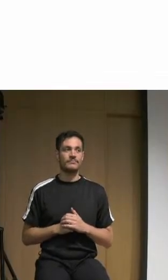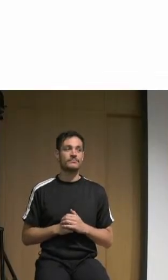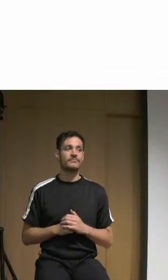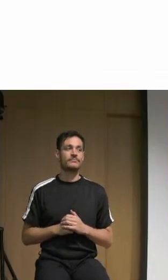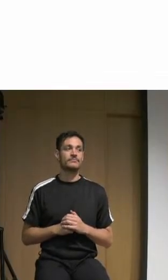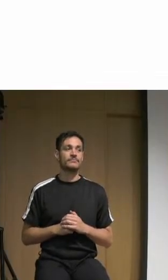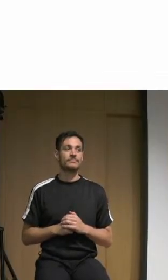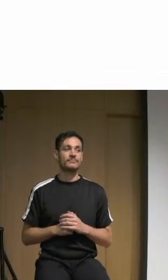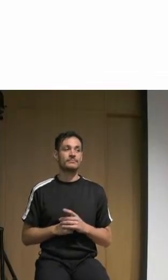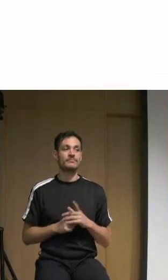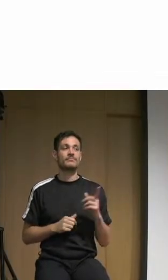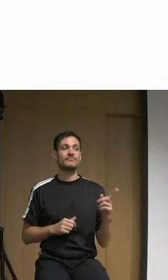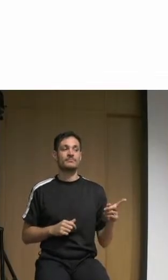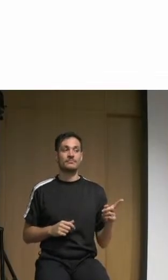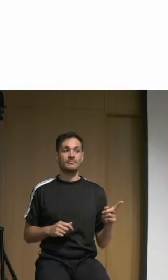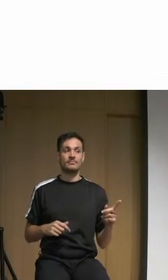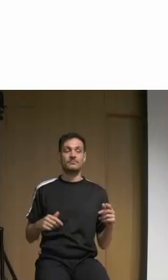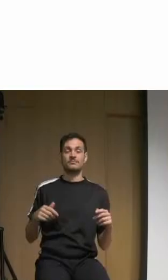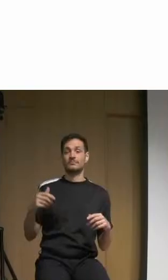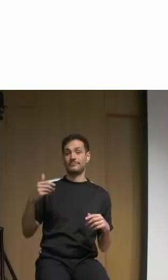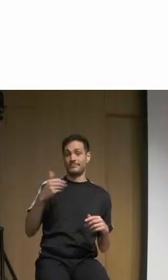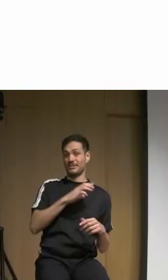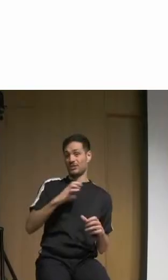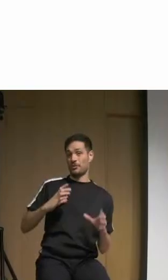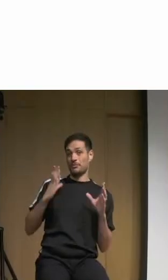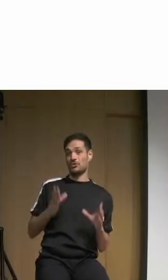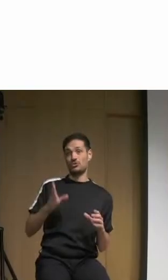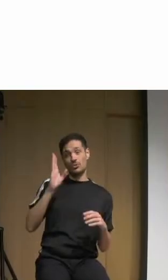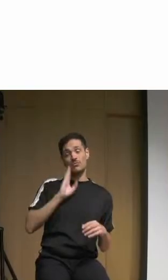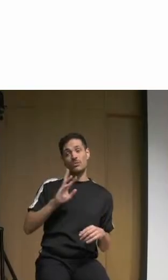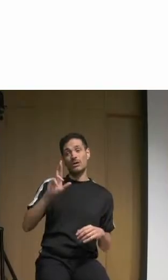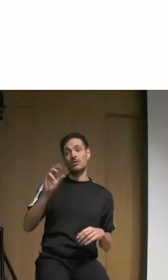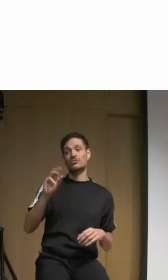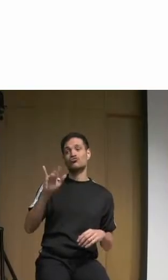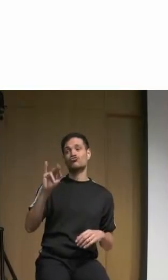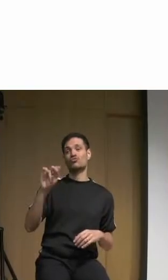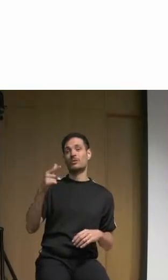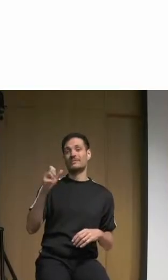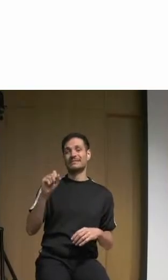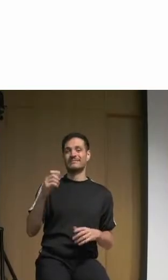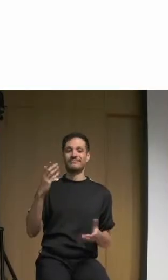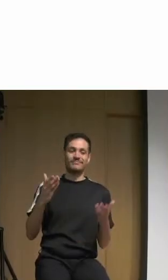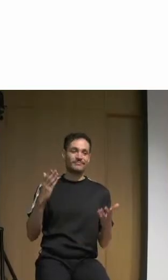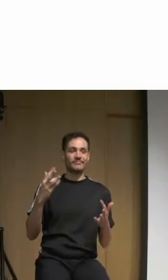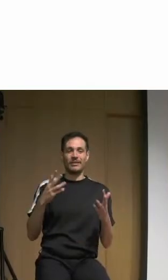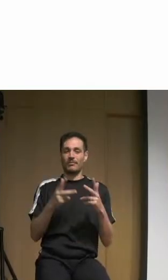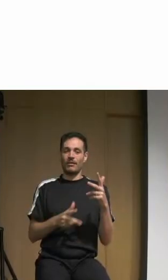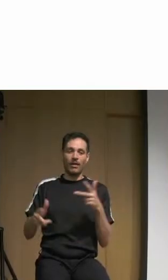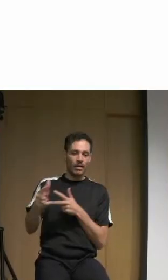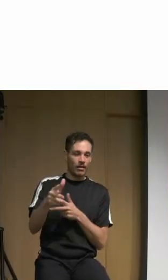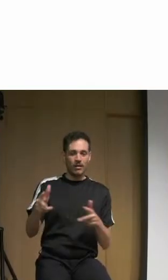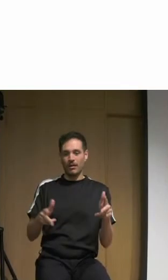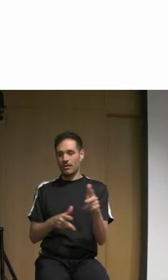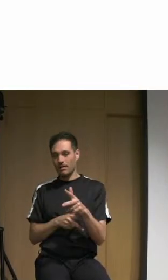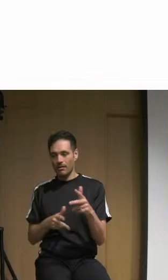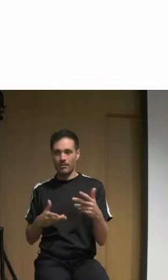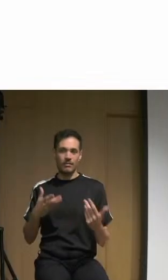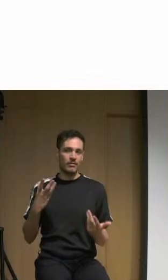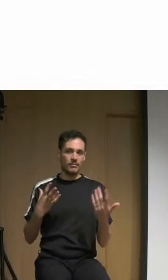This is Commissioner Brown Robinson. Yes. Sounds like the cart was before the horse, or the horse was before the cart kind of thing.